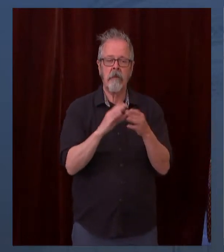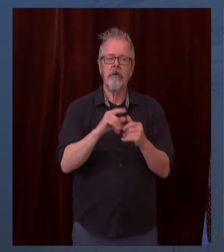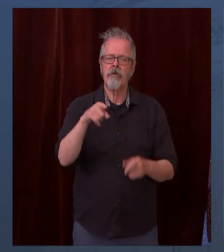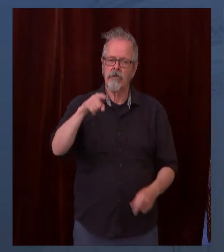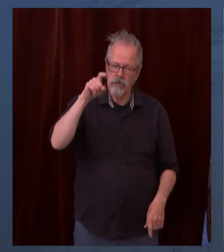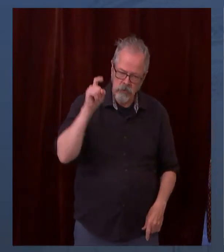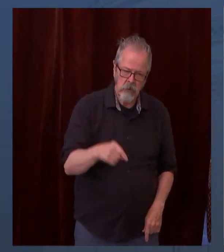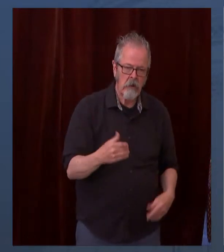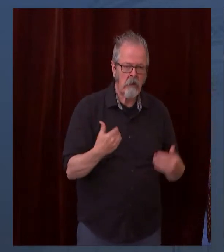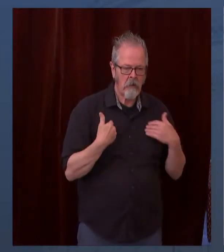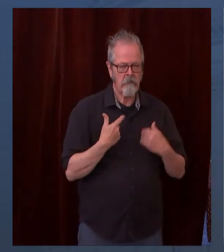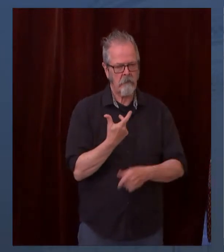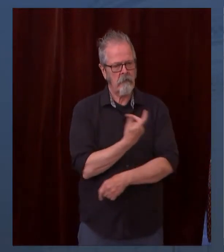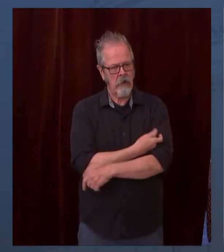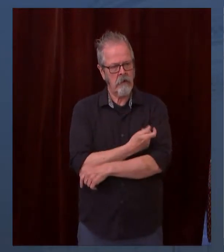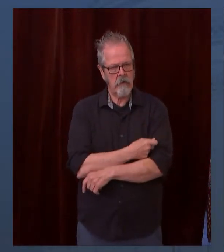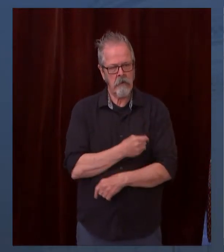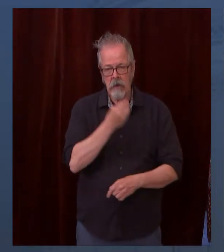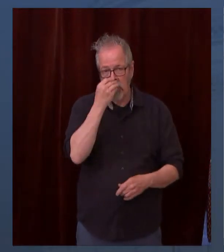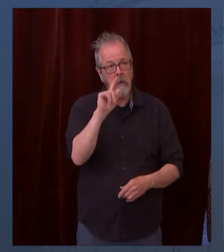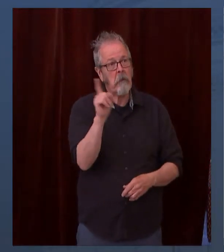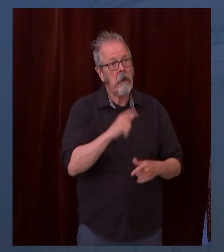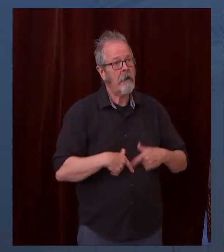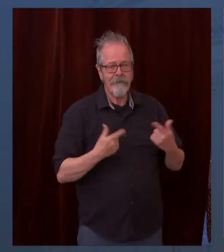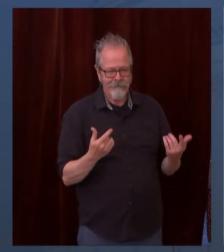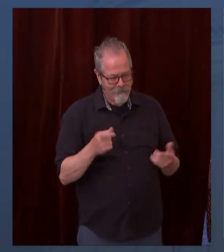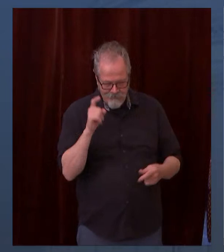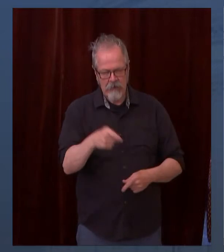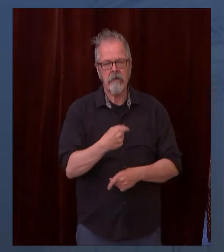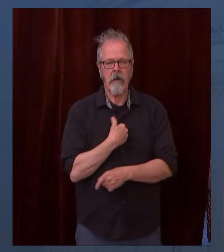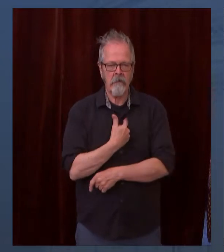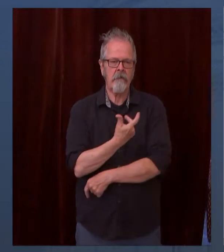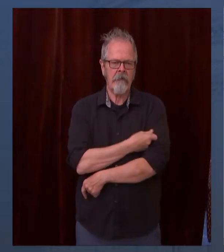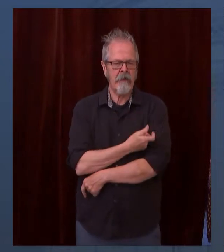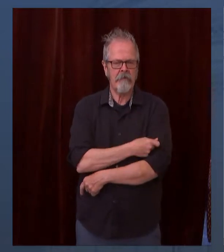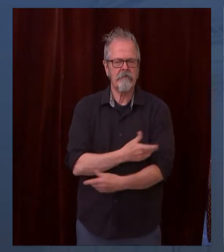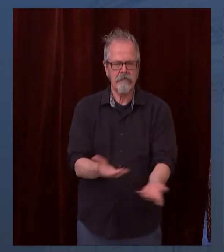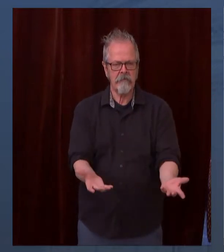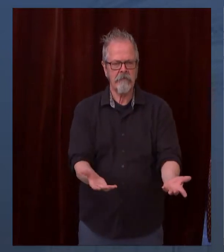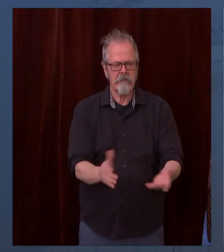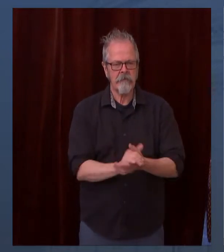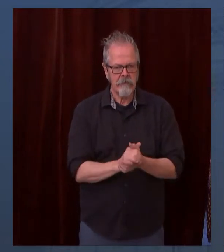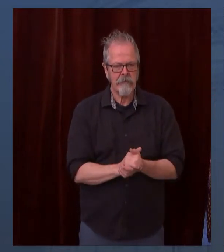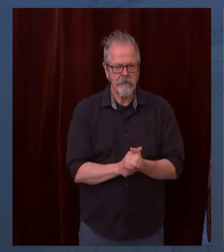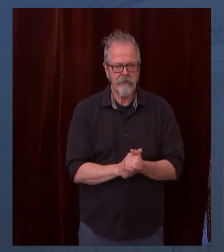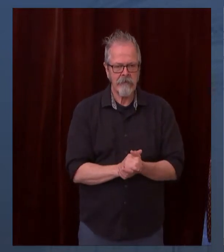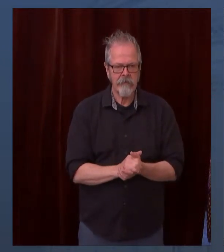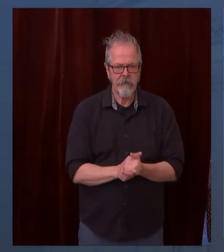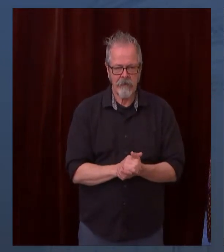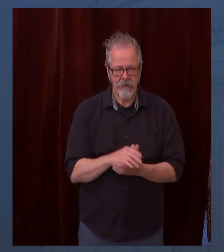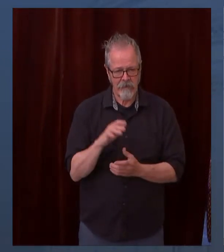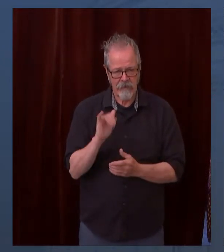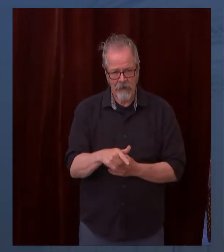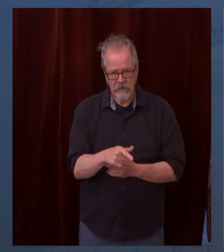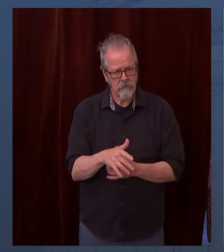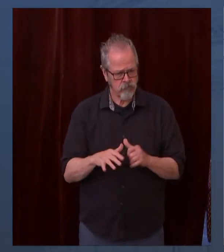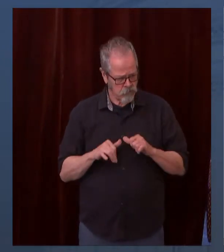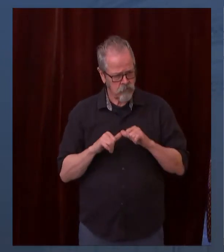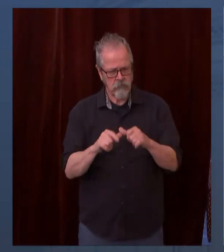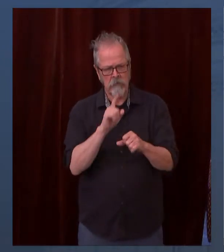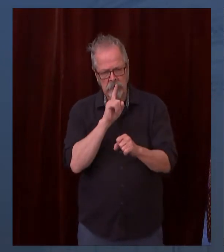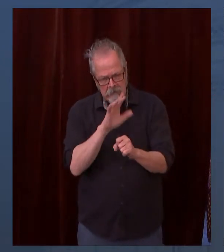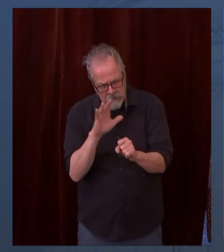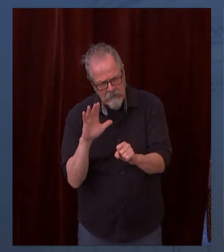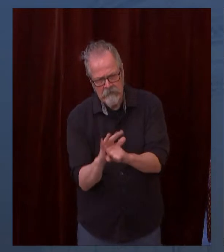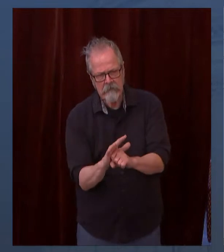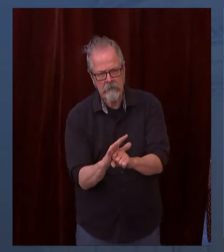this pivot. We are still committed to making sure that there's vaccines throughout our communities, but really recognizing the importance of